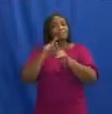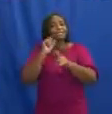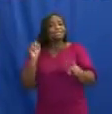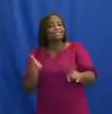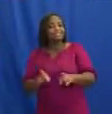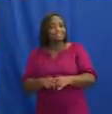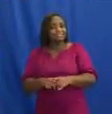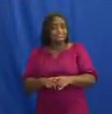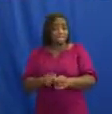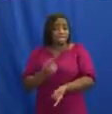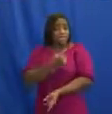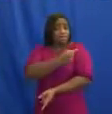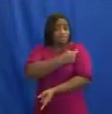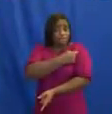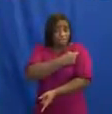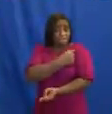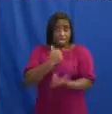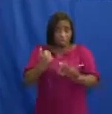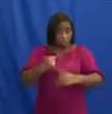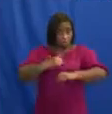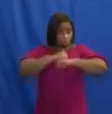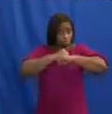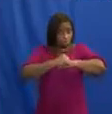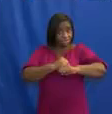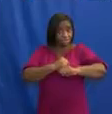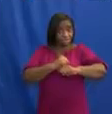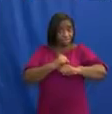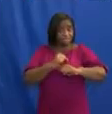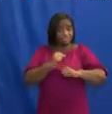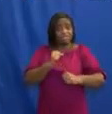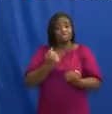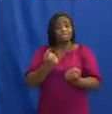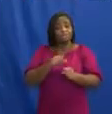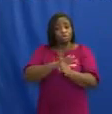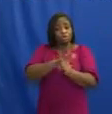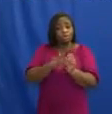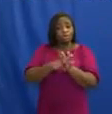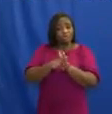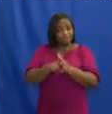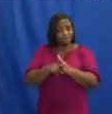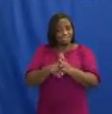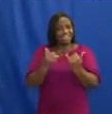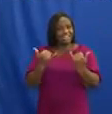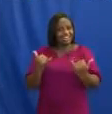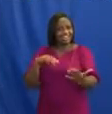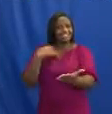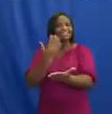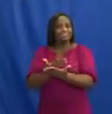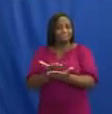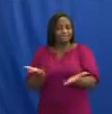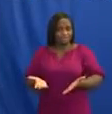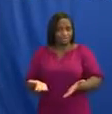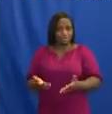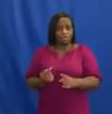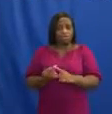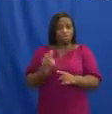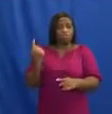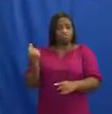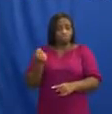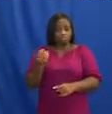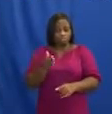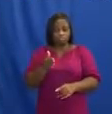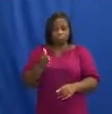Tufa ni woke babu wa here. Yelahi na eko ibasheshi. Keje jufo ke